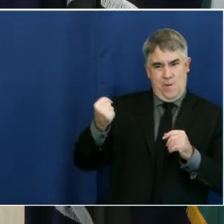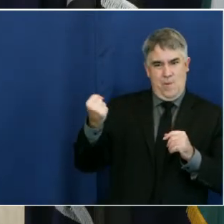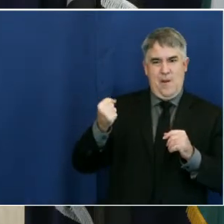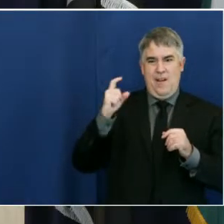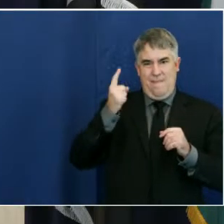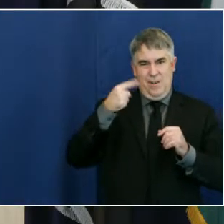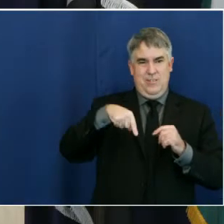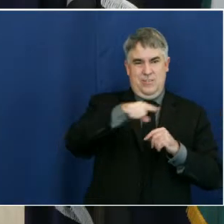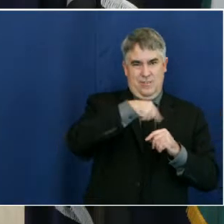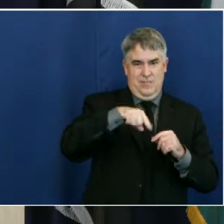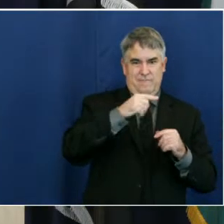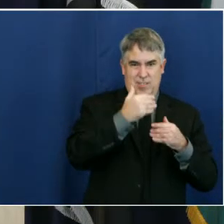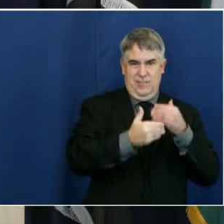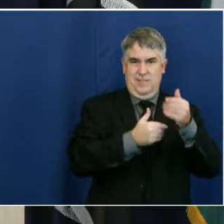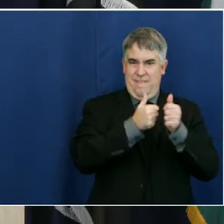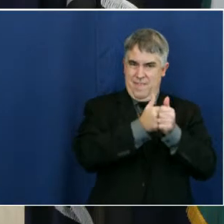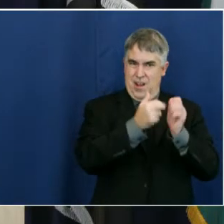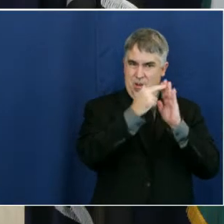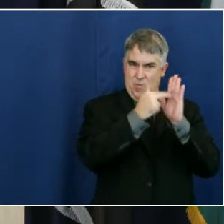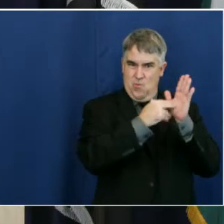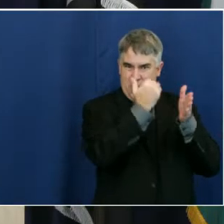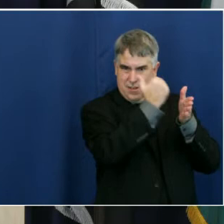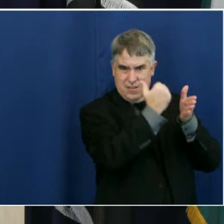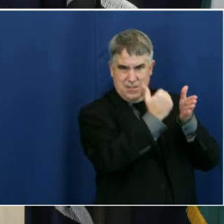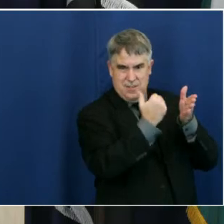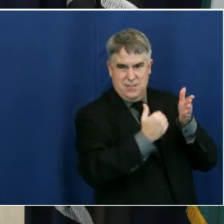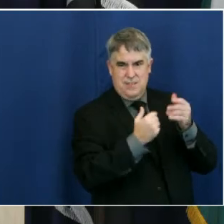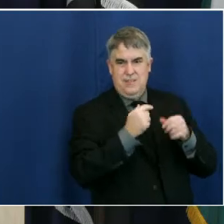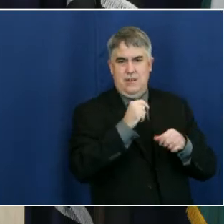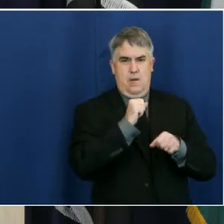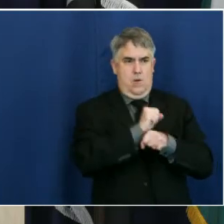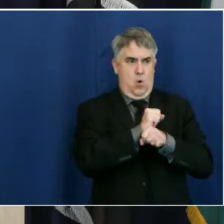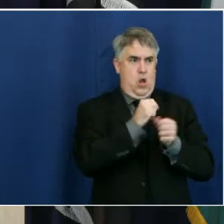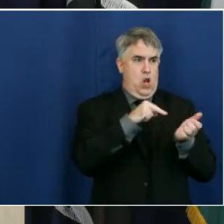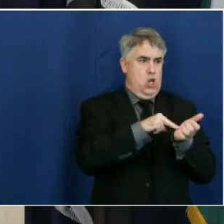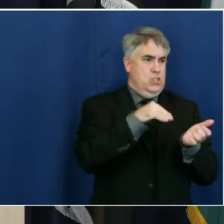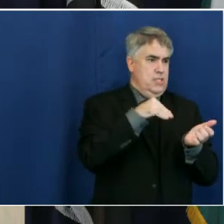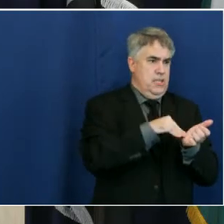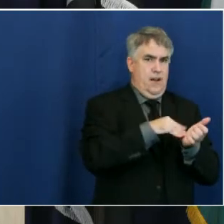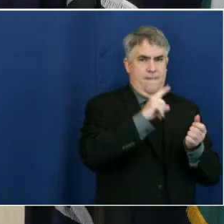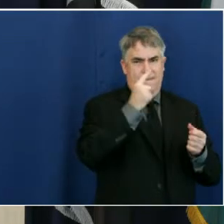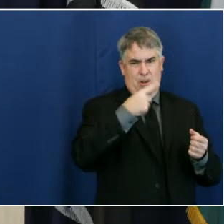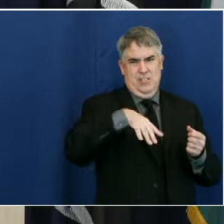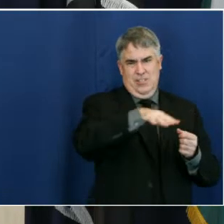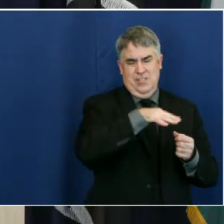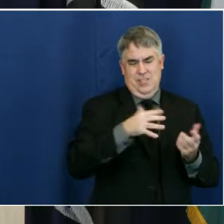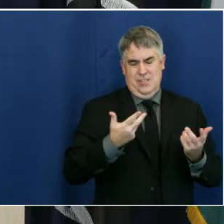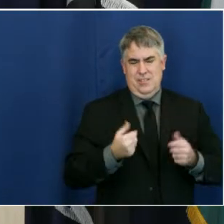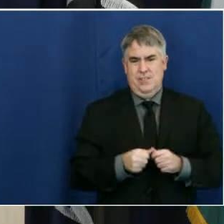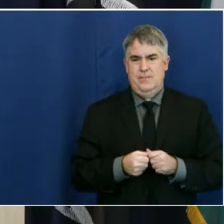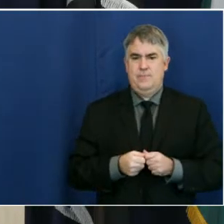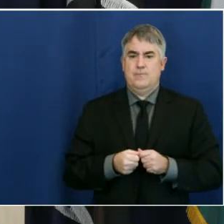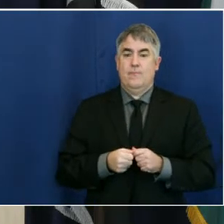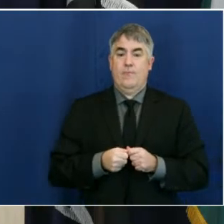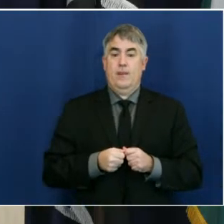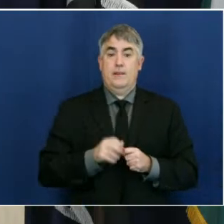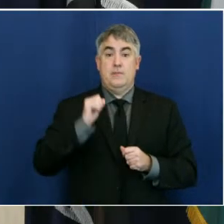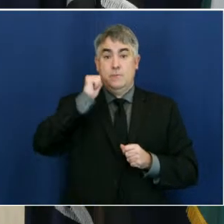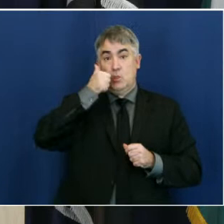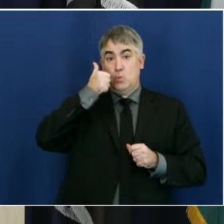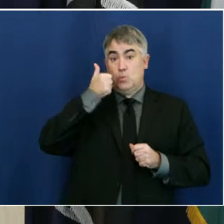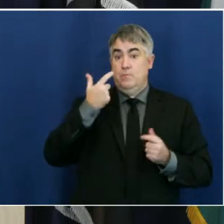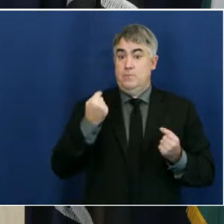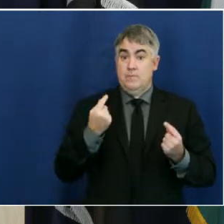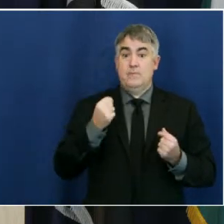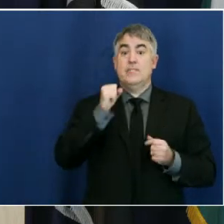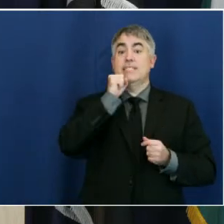help as we work through this. One thing that we will be adding tomorrow for seniors 75 and older only